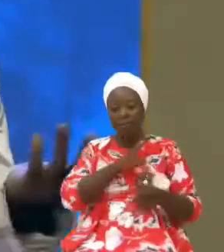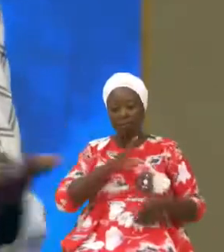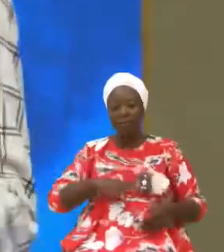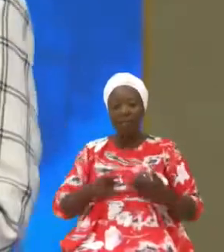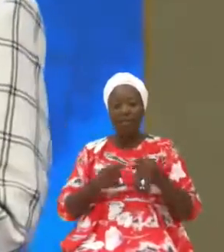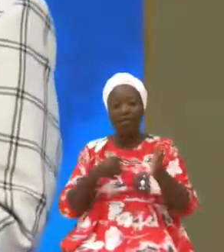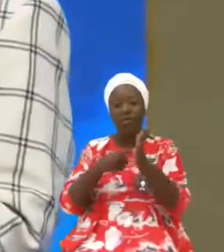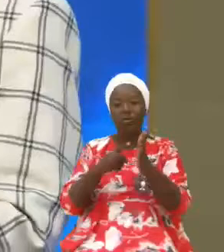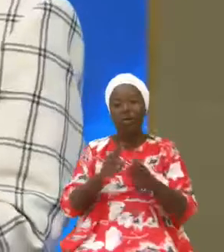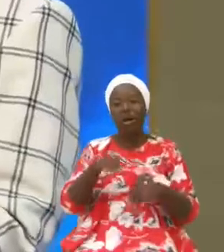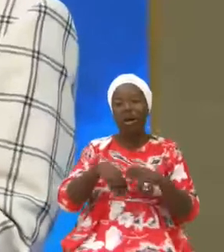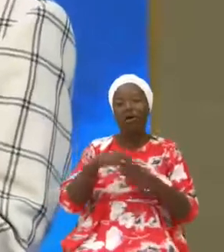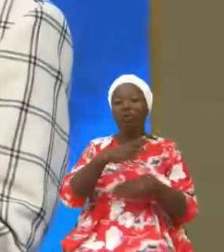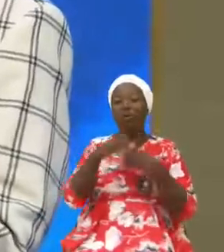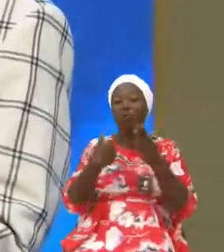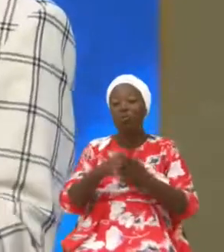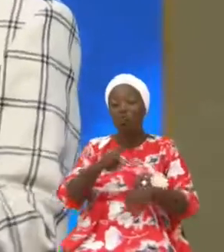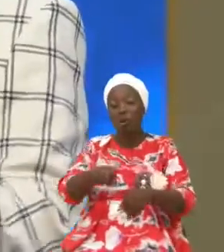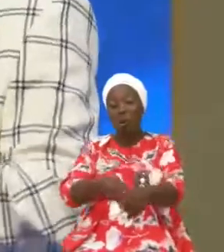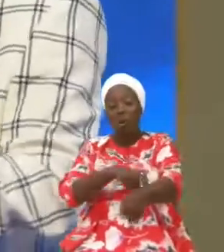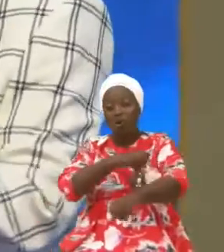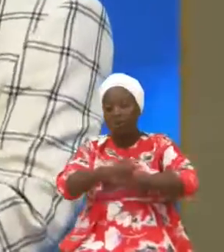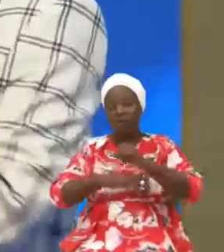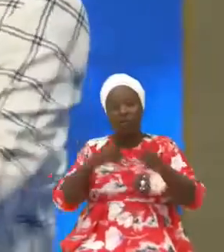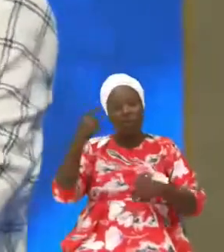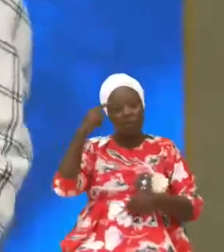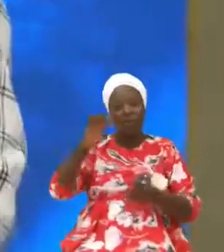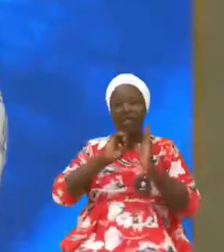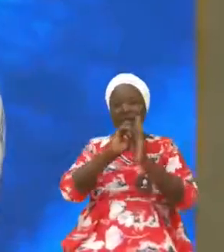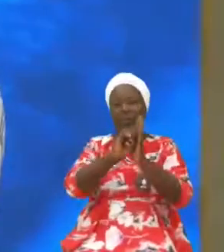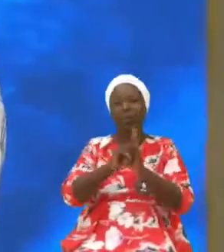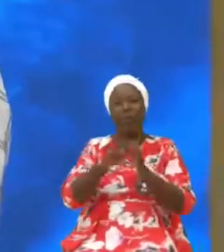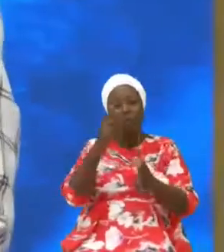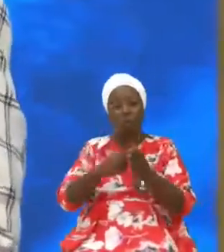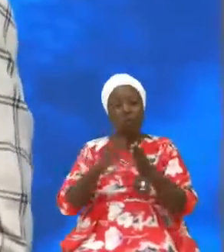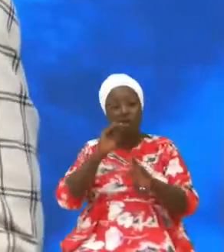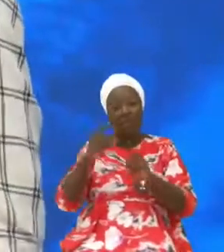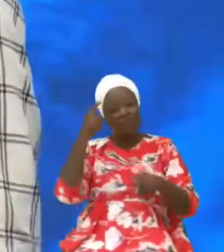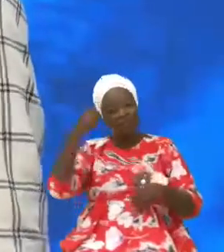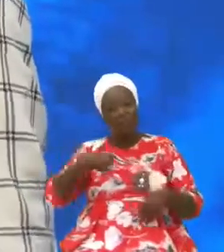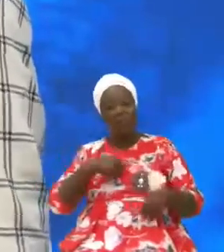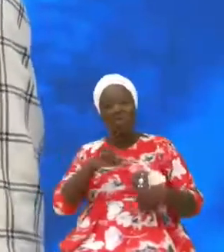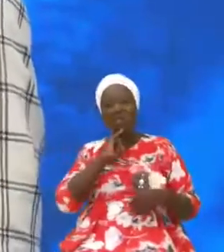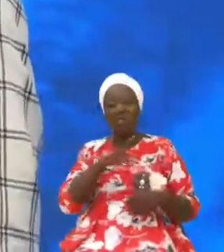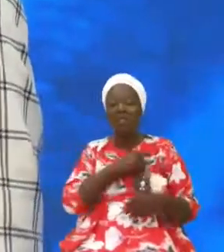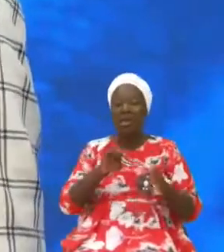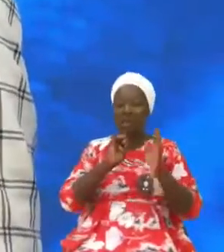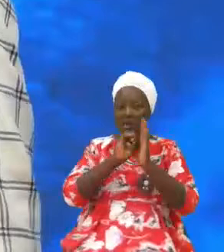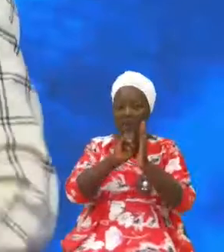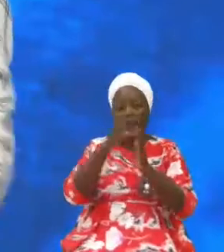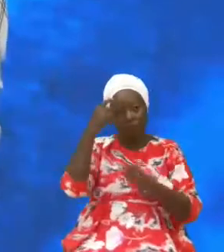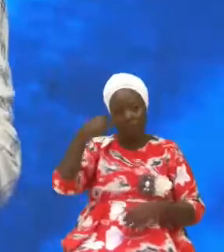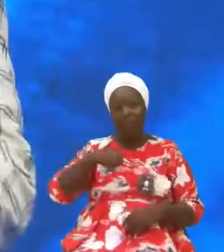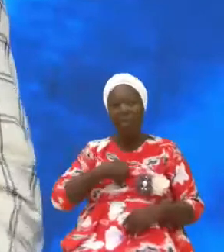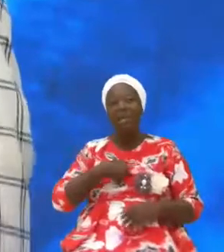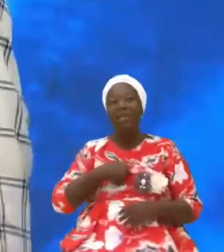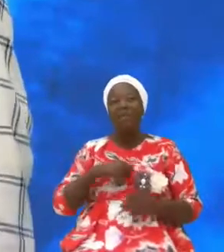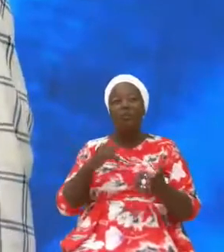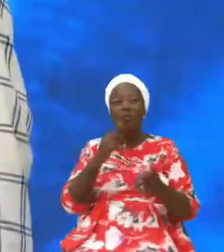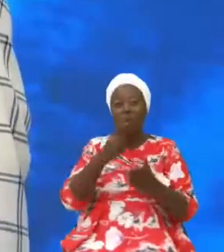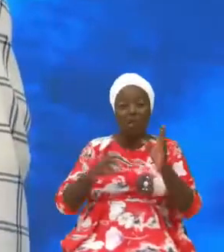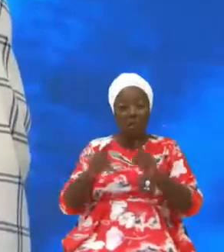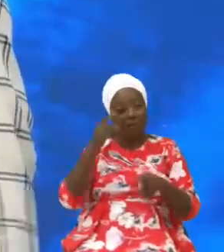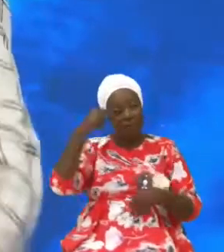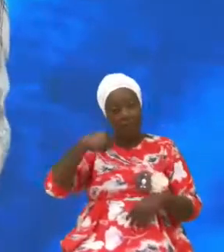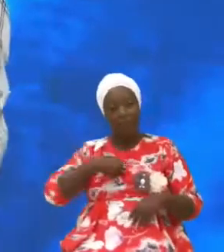might show forth all long suffering for a pattern. What he did for me is a pattern. What he did for me is